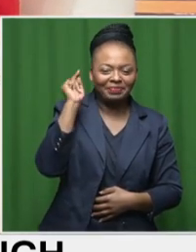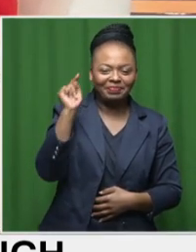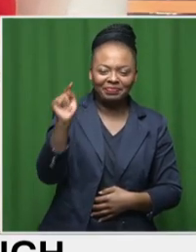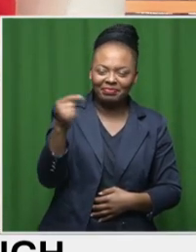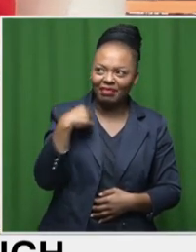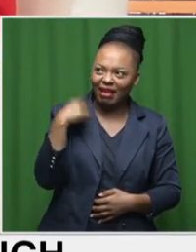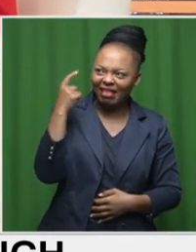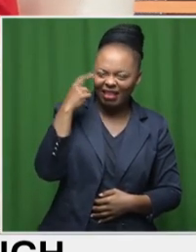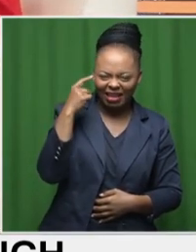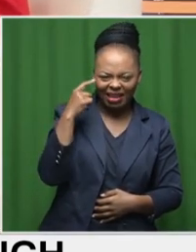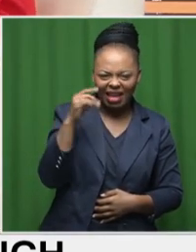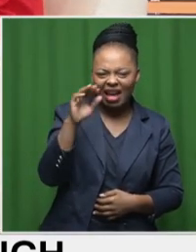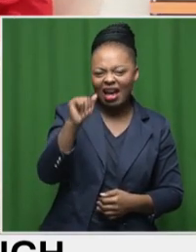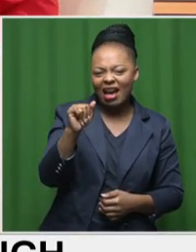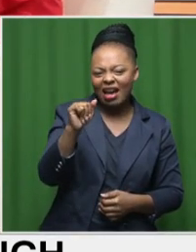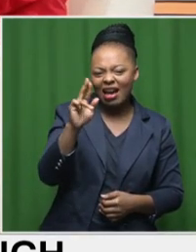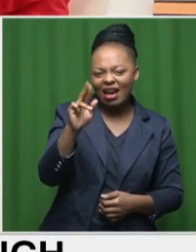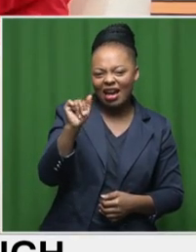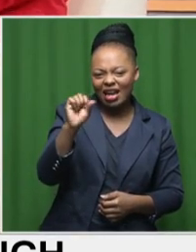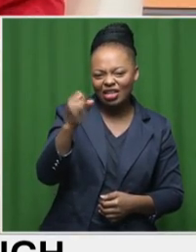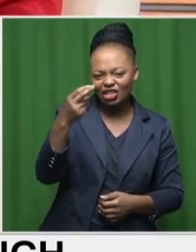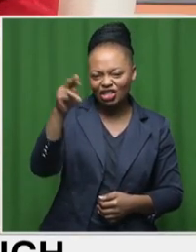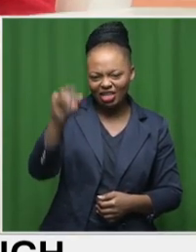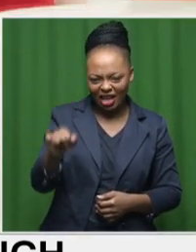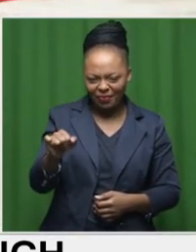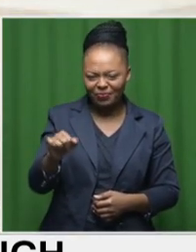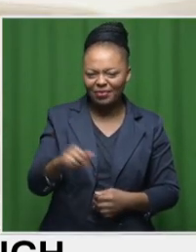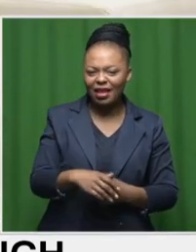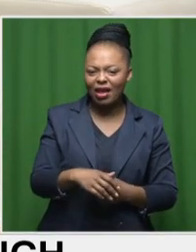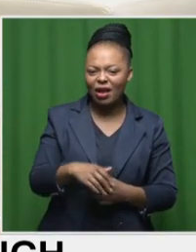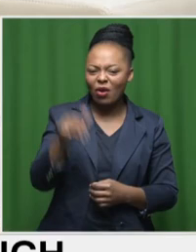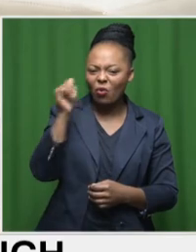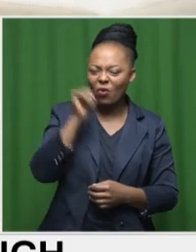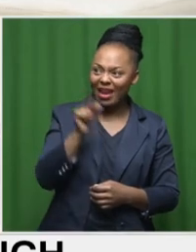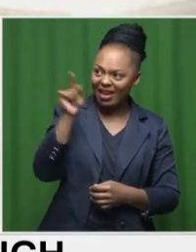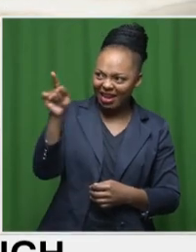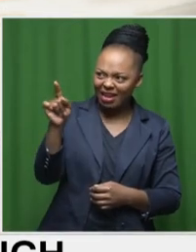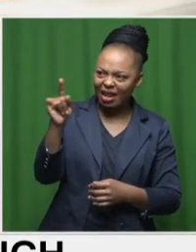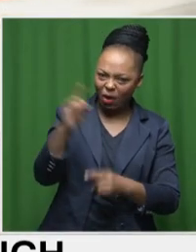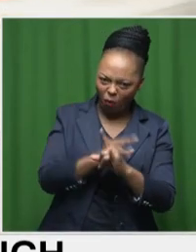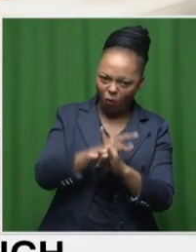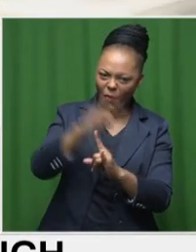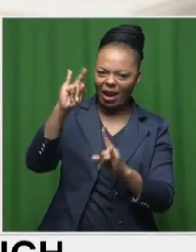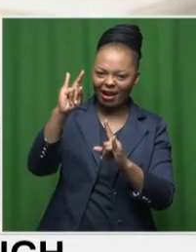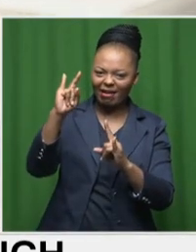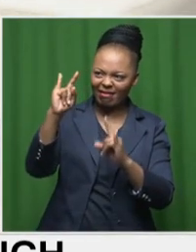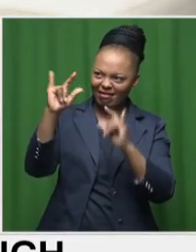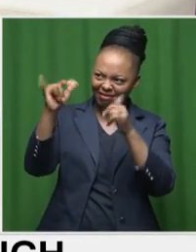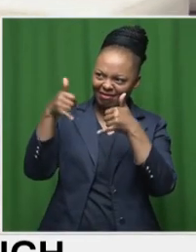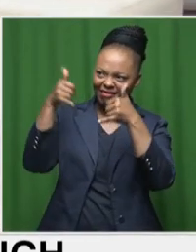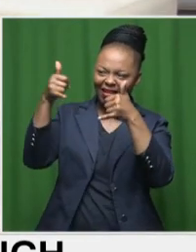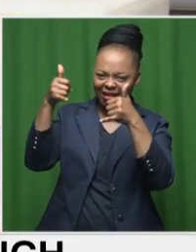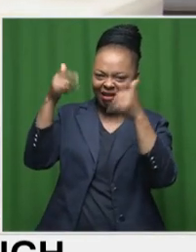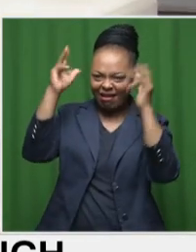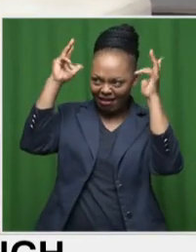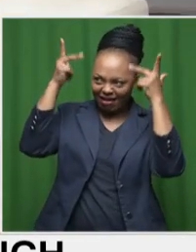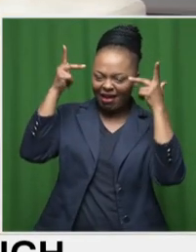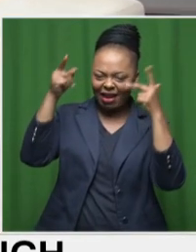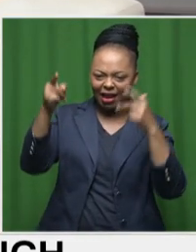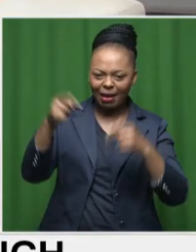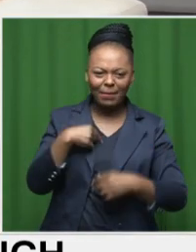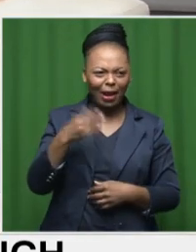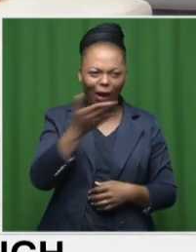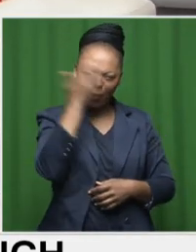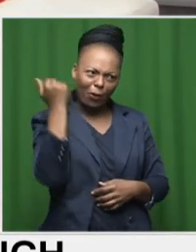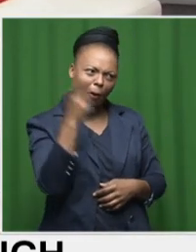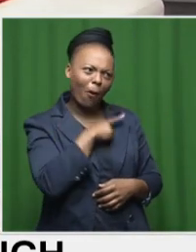it Aishwarya Rai? Aishwarya Rai. Yes. When she won that title, mm-hmm. and I think, I don't know why, Julia,